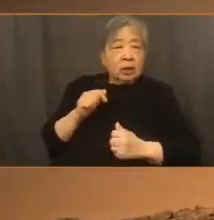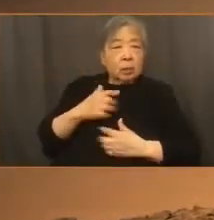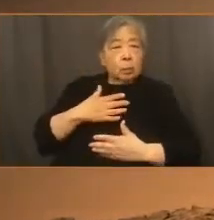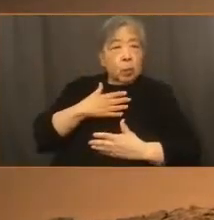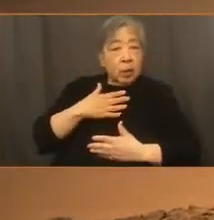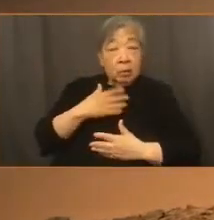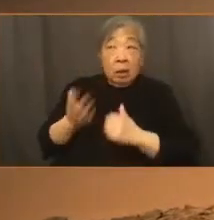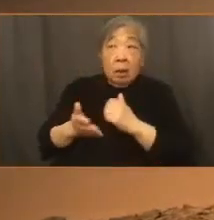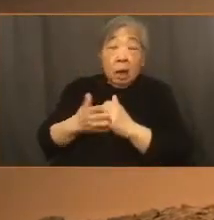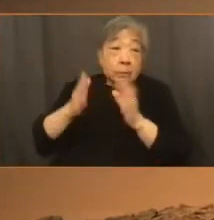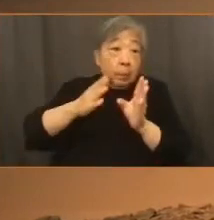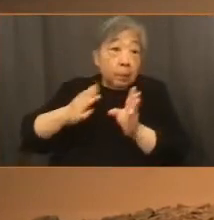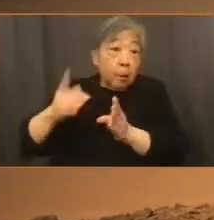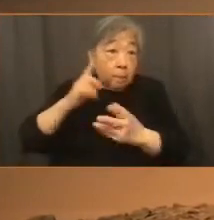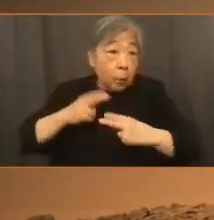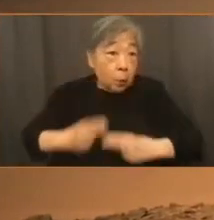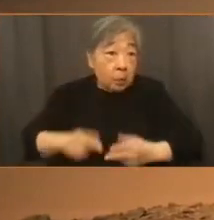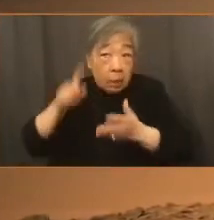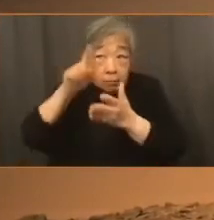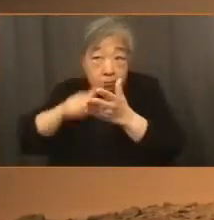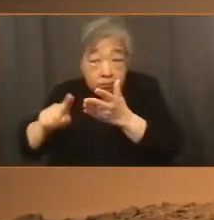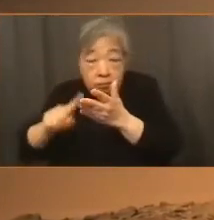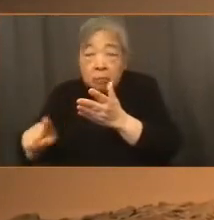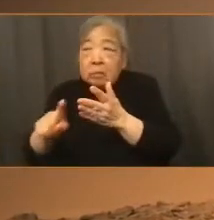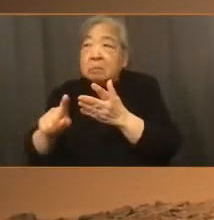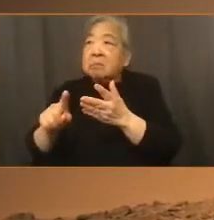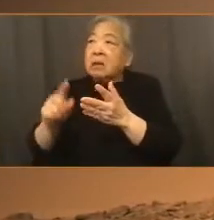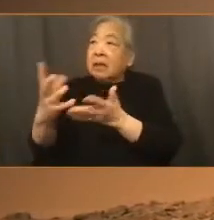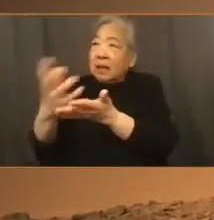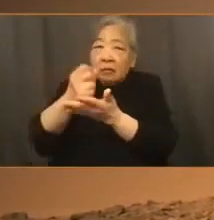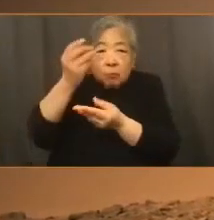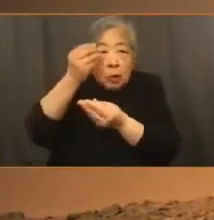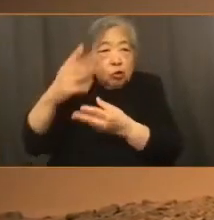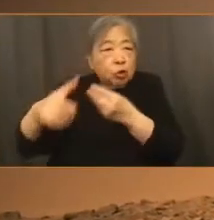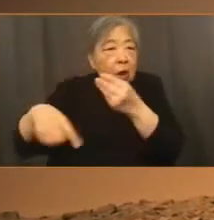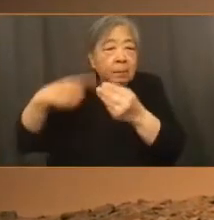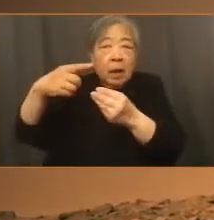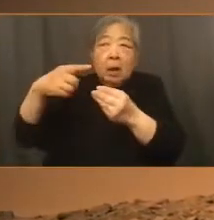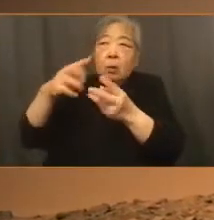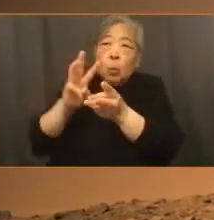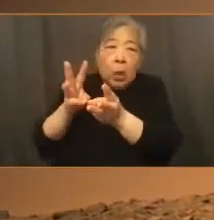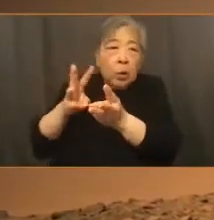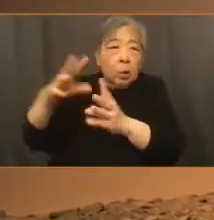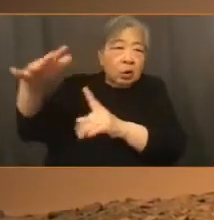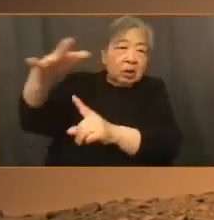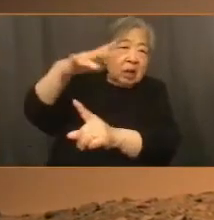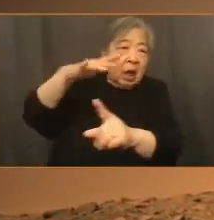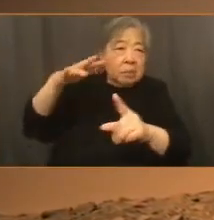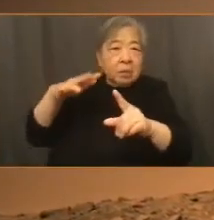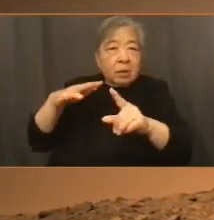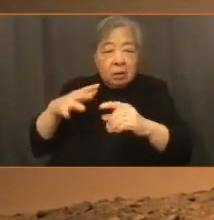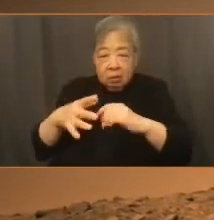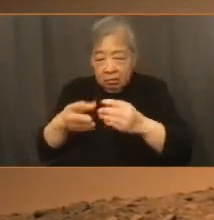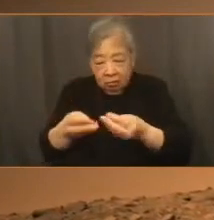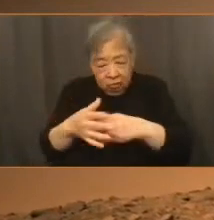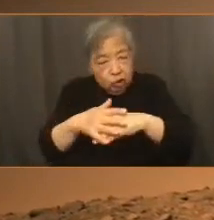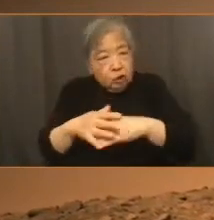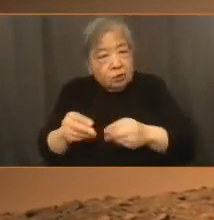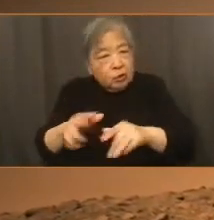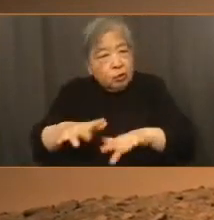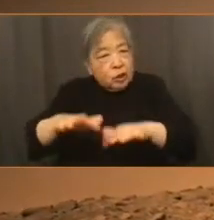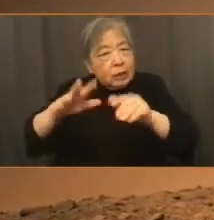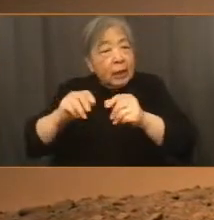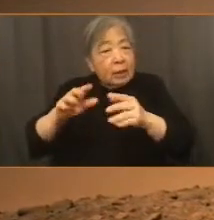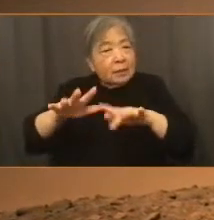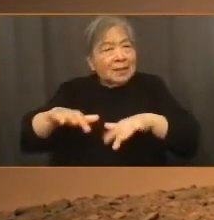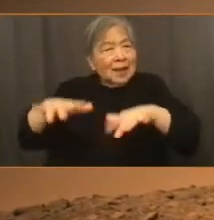exploration by providing information about weather, climate, surface radiation, and dust. So Johnny, what kinds of horizons does